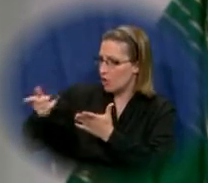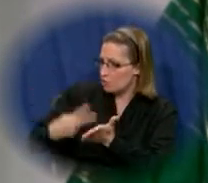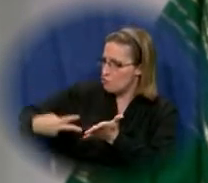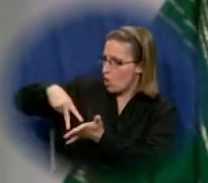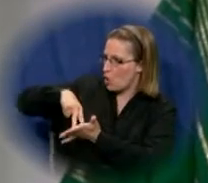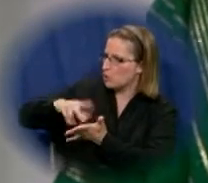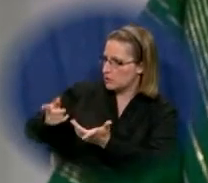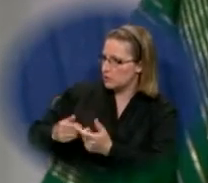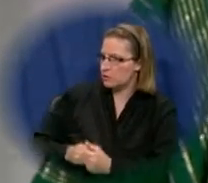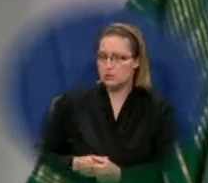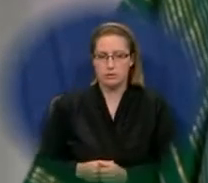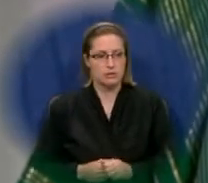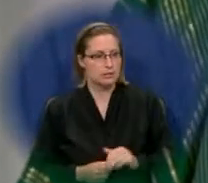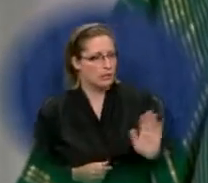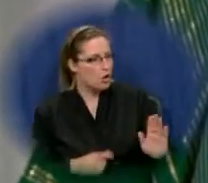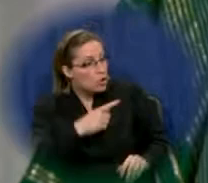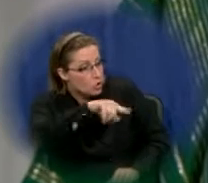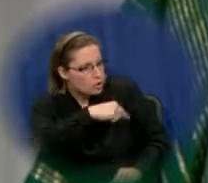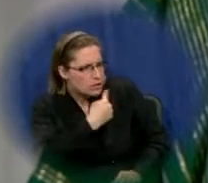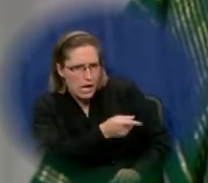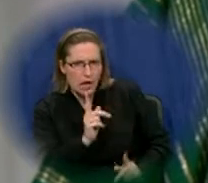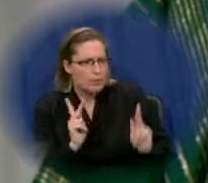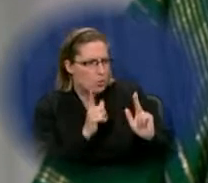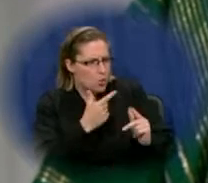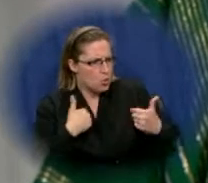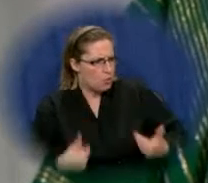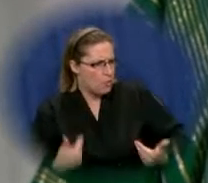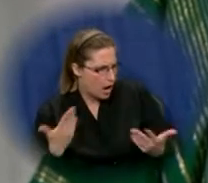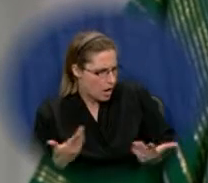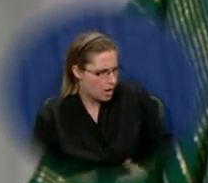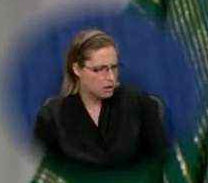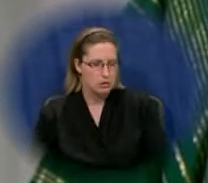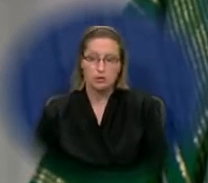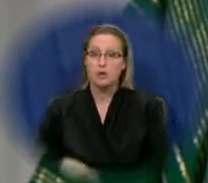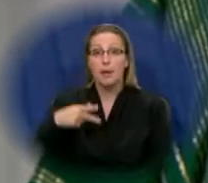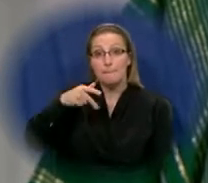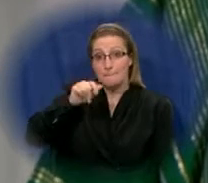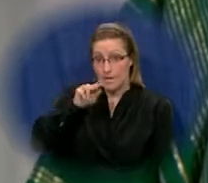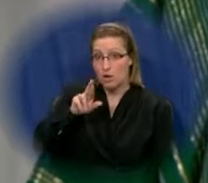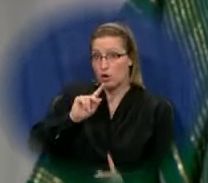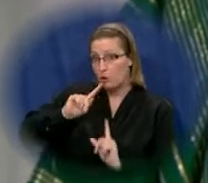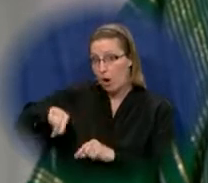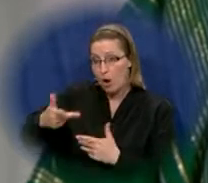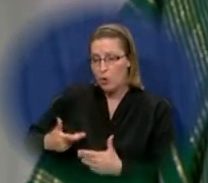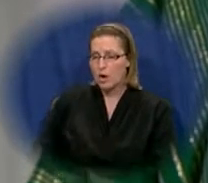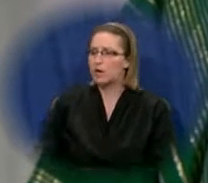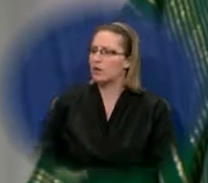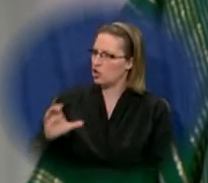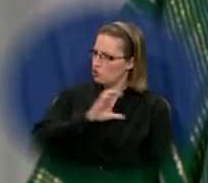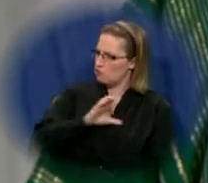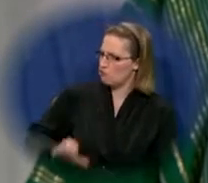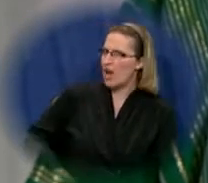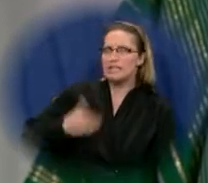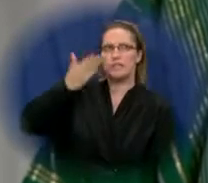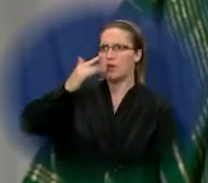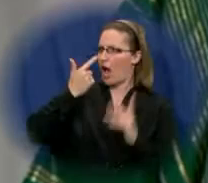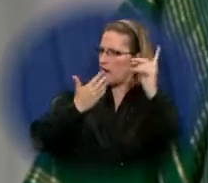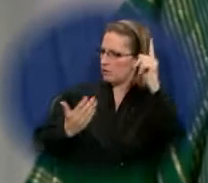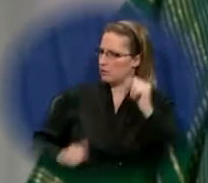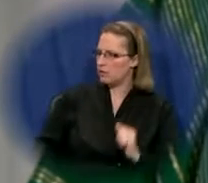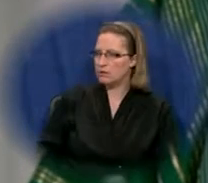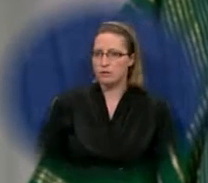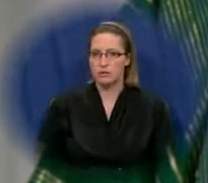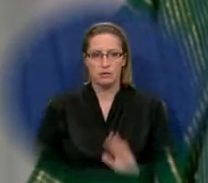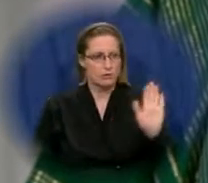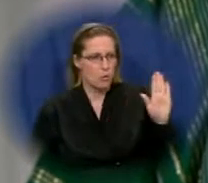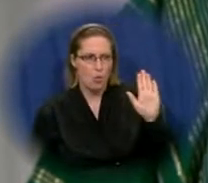he said to them, "But who do you say that I am?" Peter said in reply, "The Christ of God." He rebuked